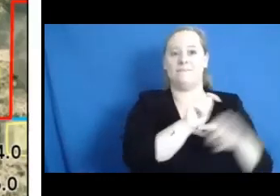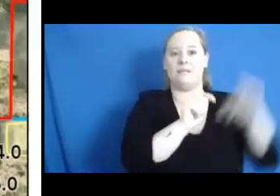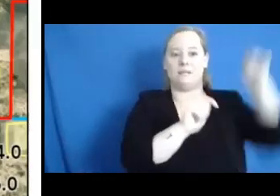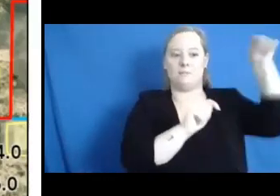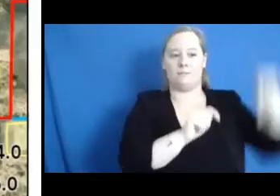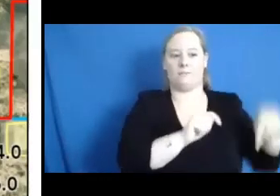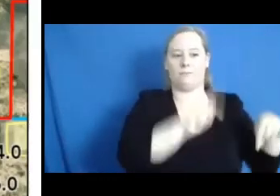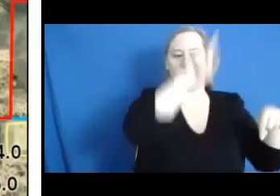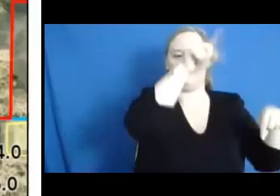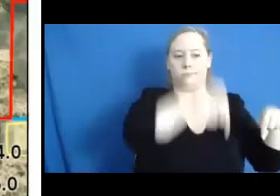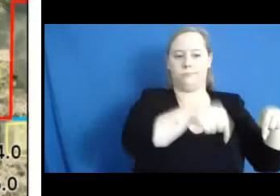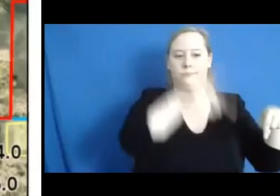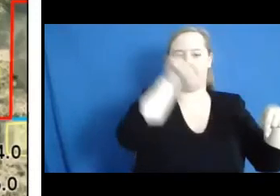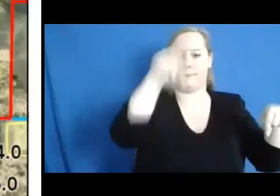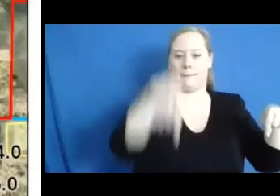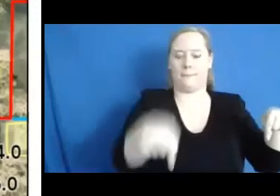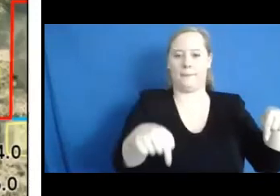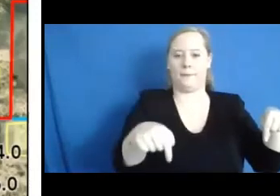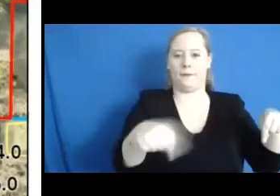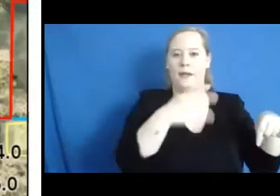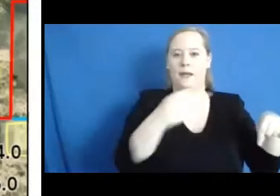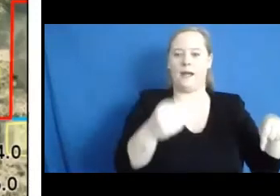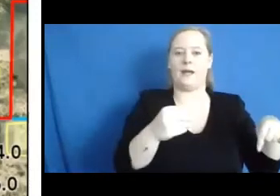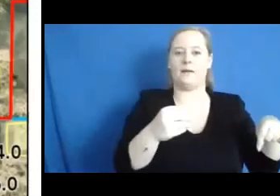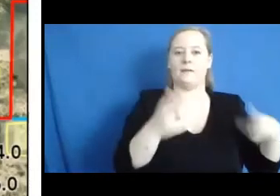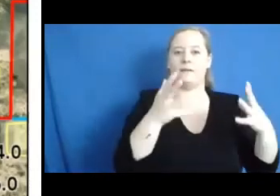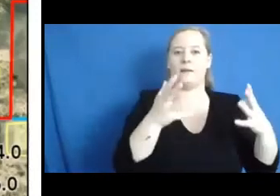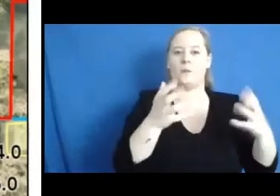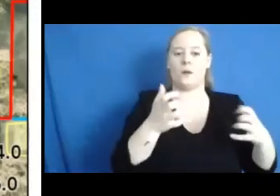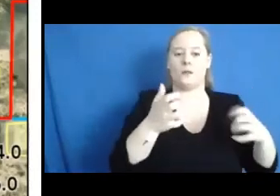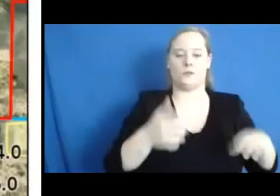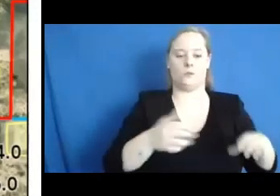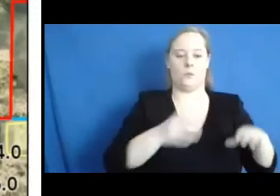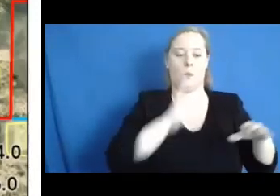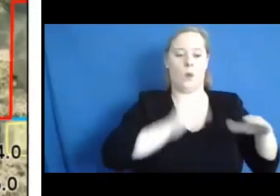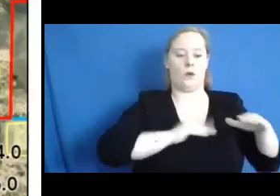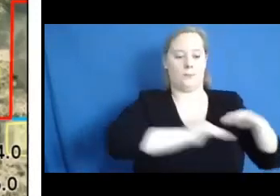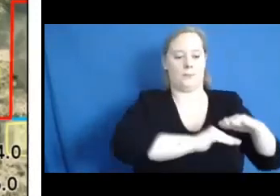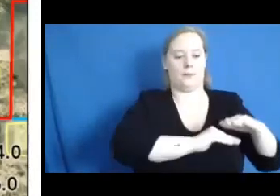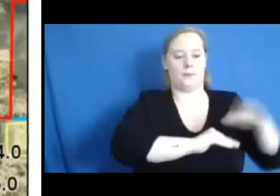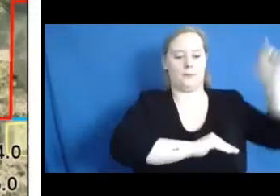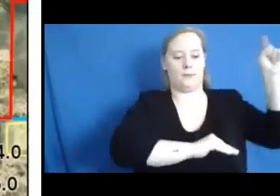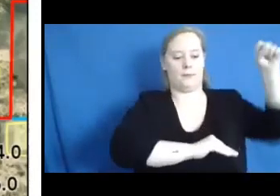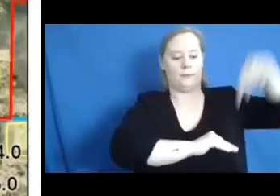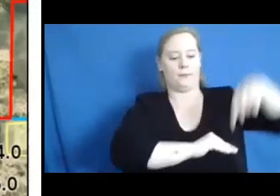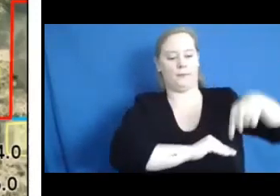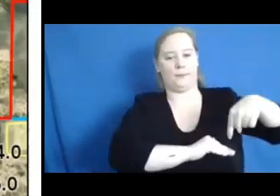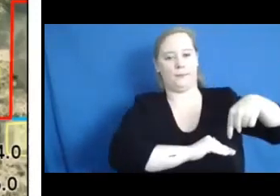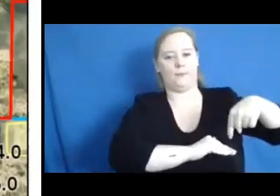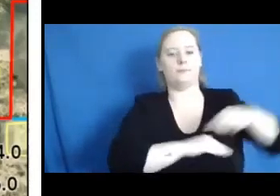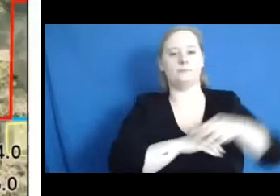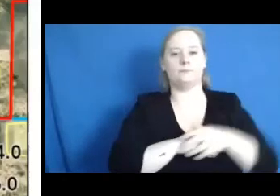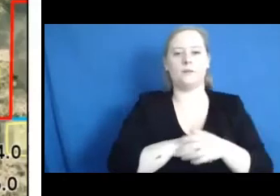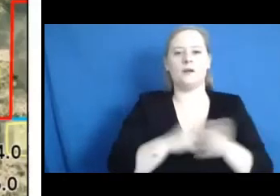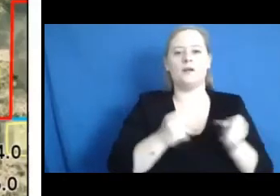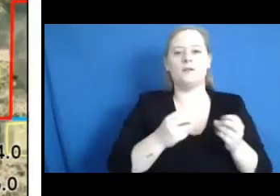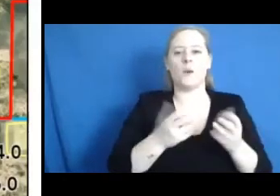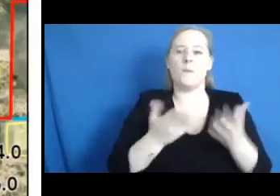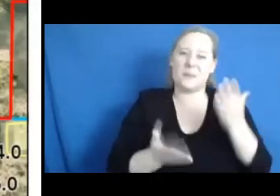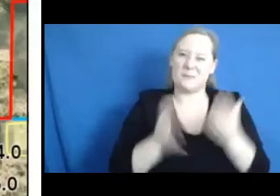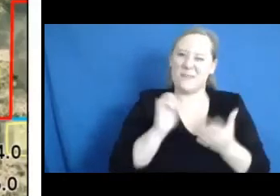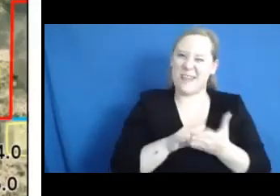wells, and they were all drilled to straddle the water table. So that's one question we have. Maybe the differences in depths at these wells,